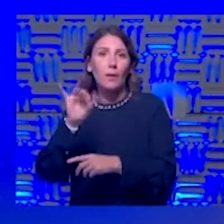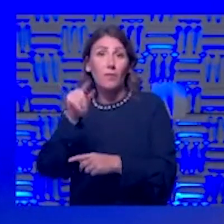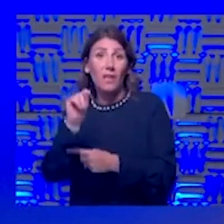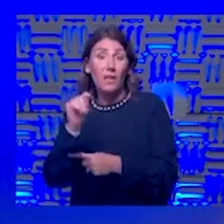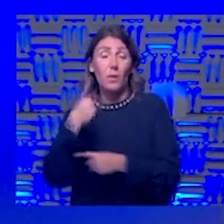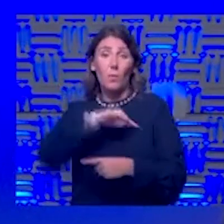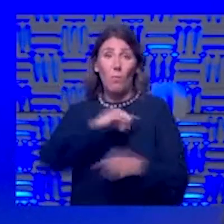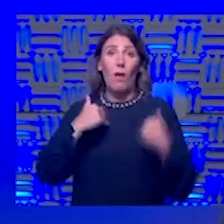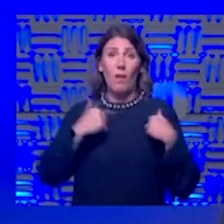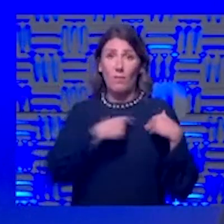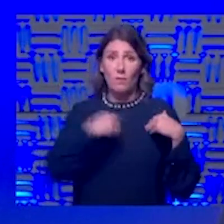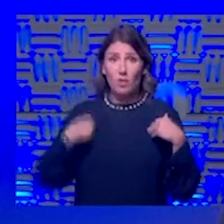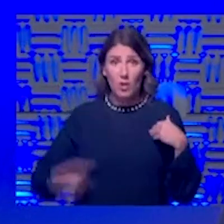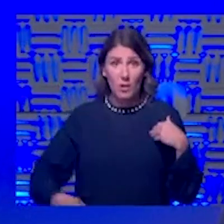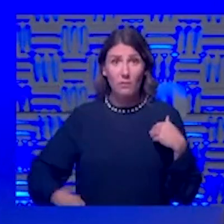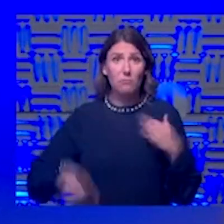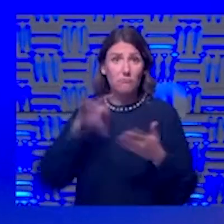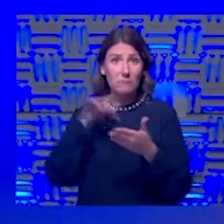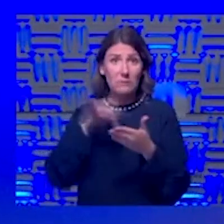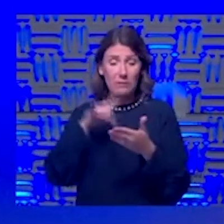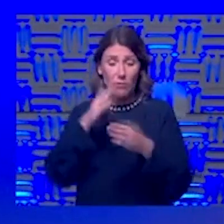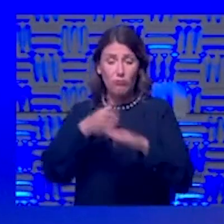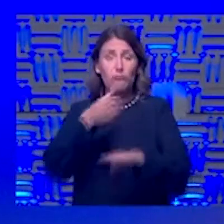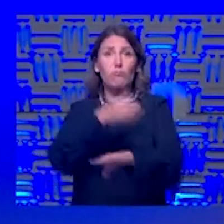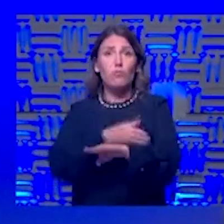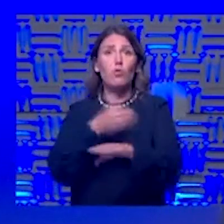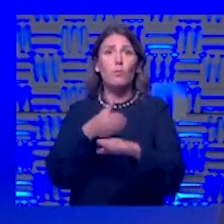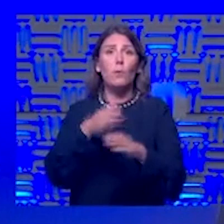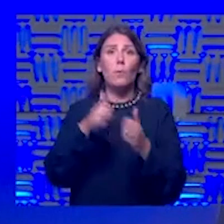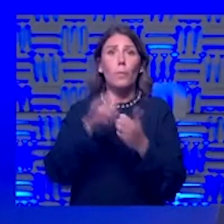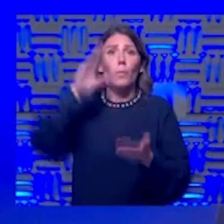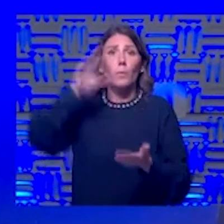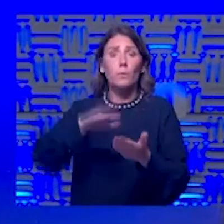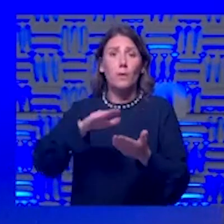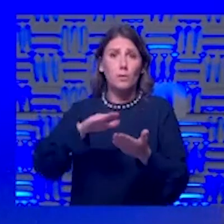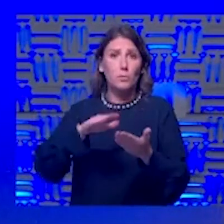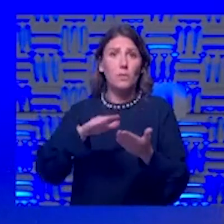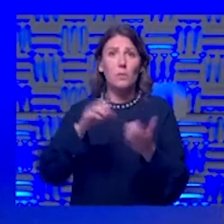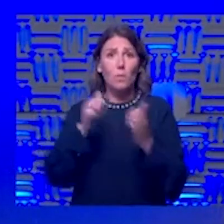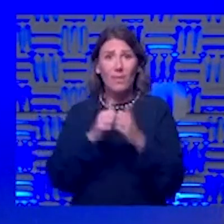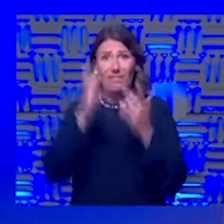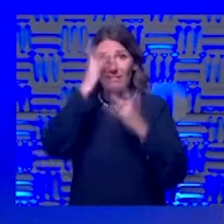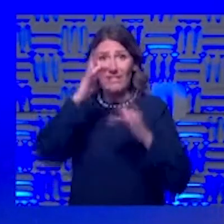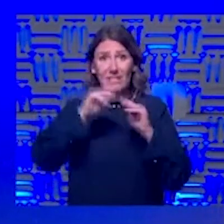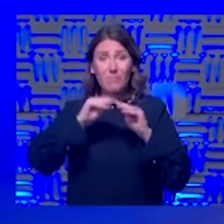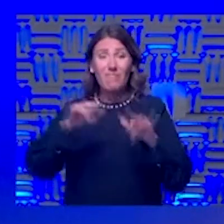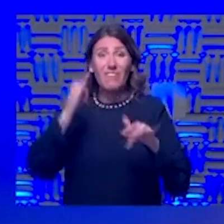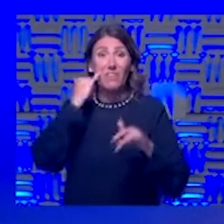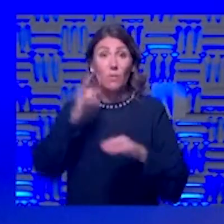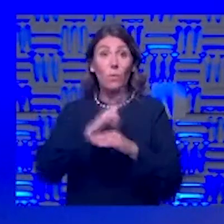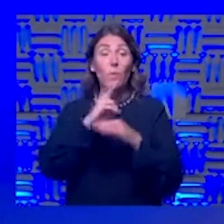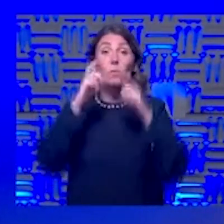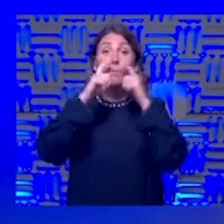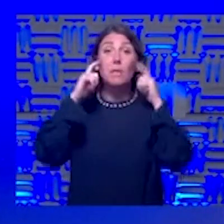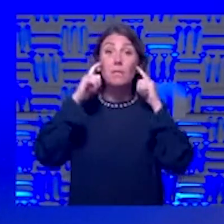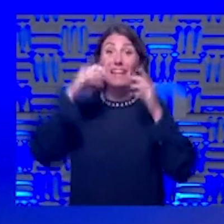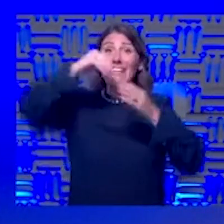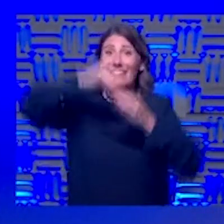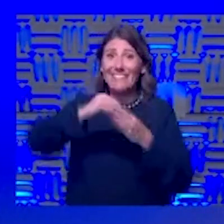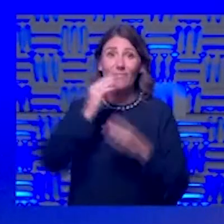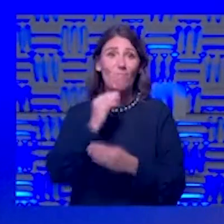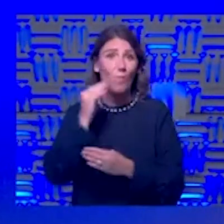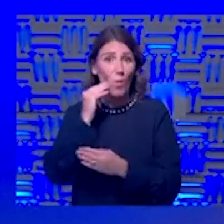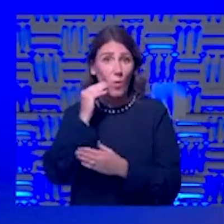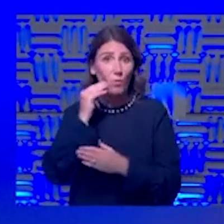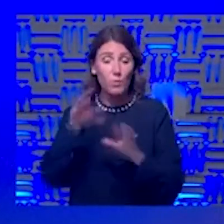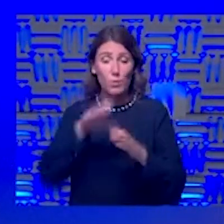that there is also an improvement and a reduction in the spread of the disease if you're wearing face masks in the household as well. So doing all those things, I think,